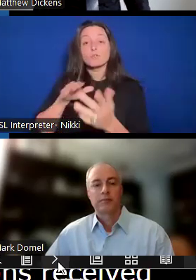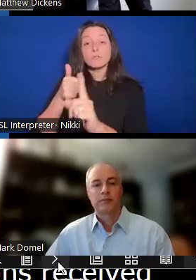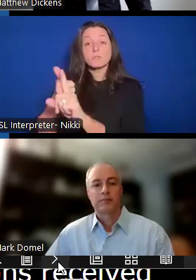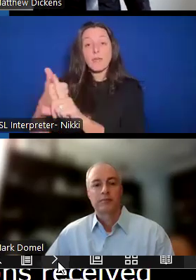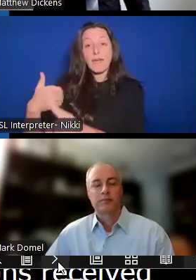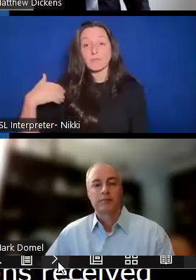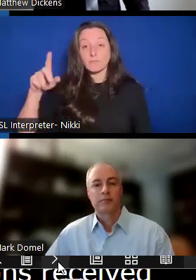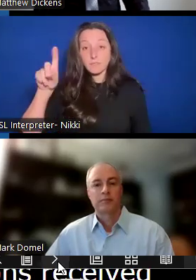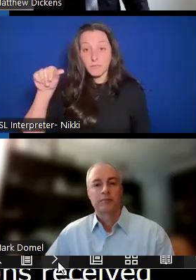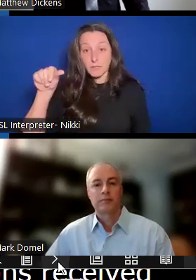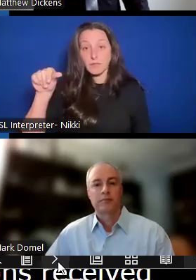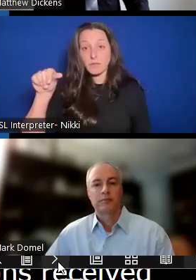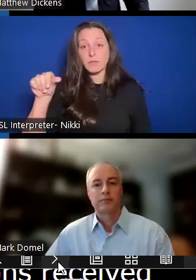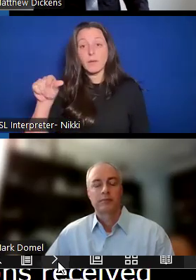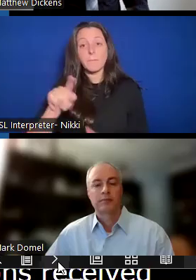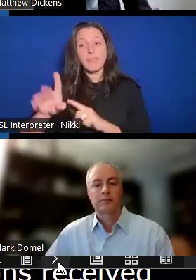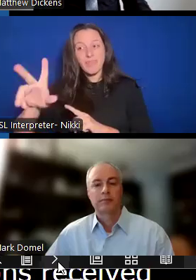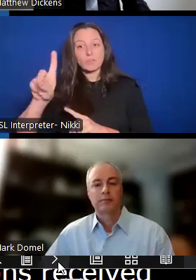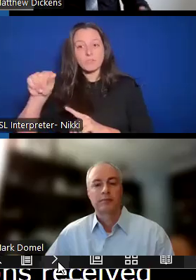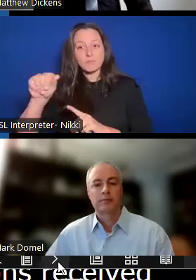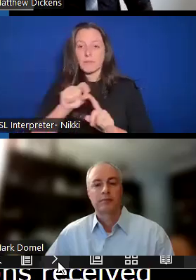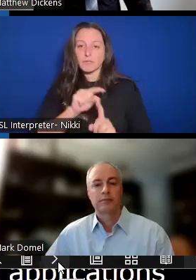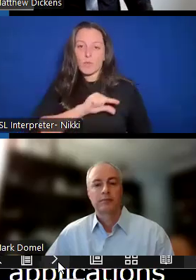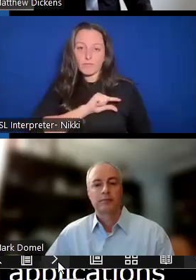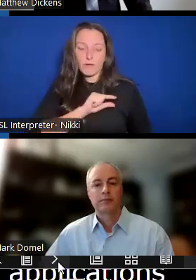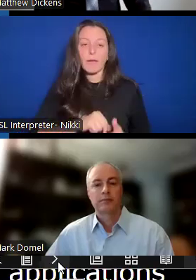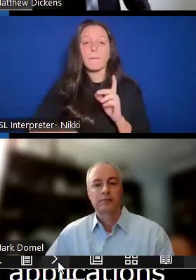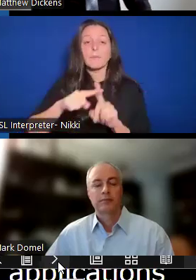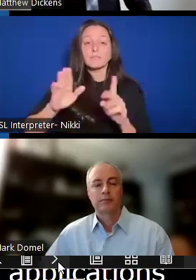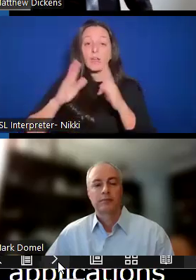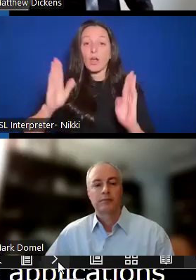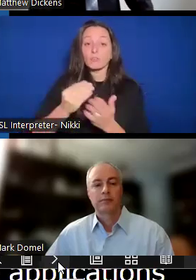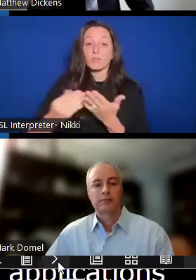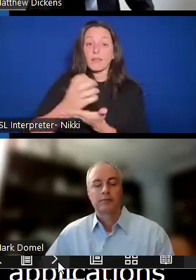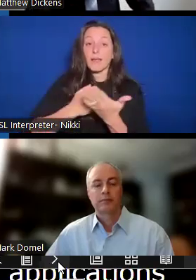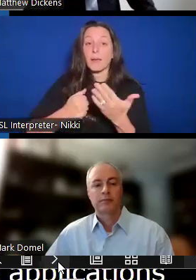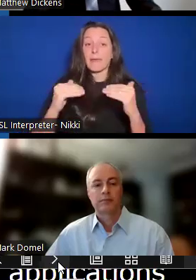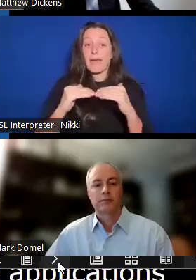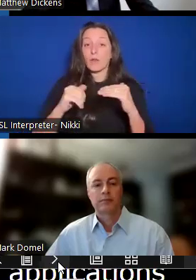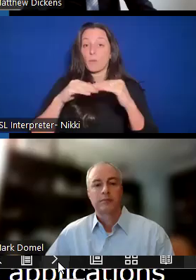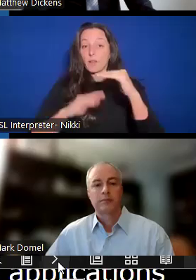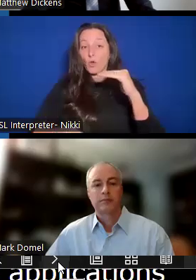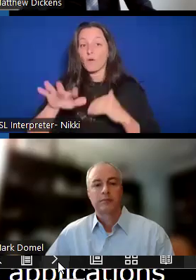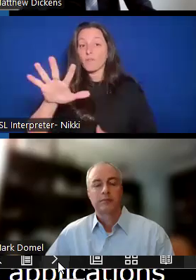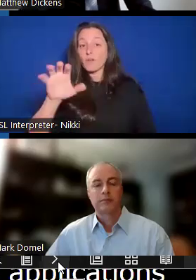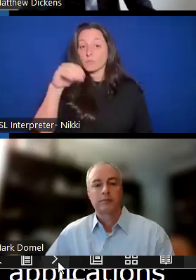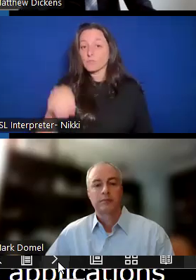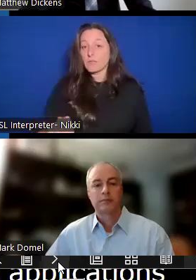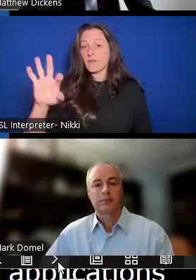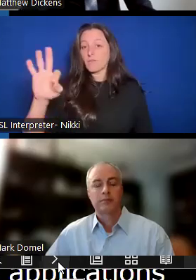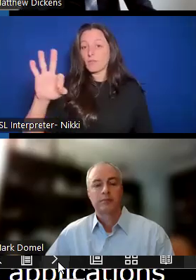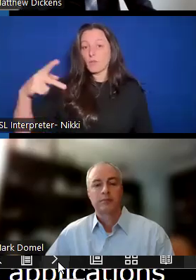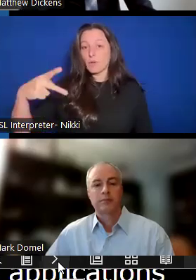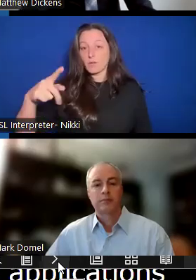qualifying disabilities and a household income at or below 500% of the federal poverty level.